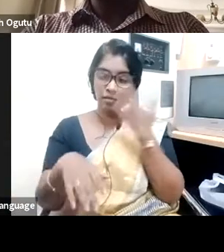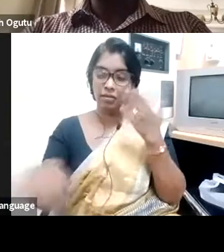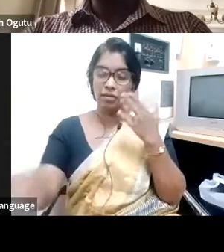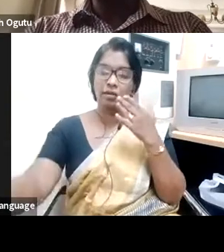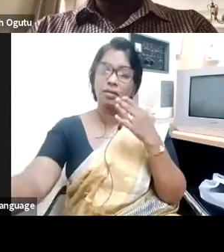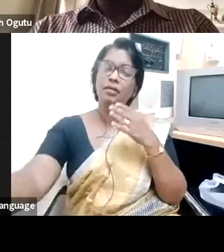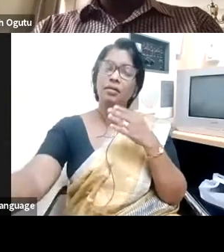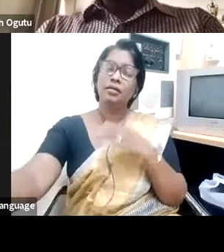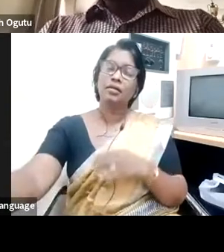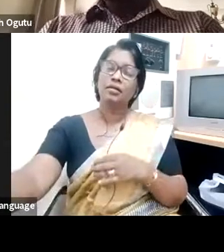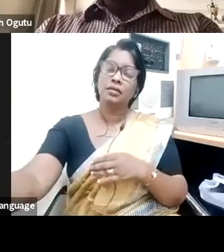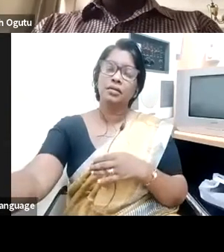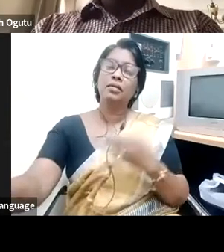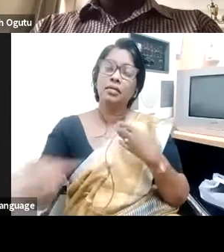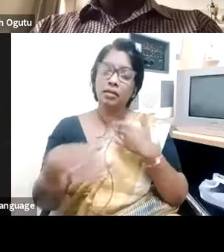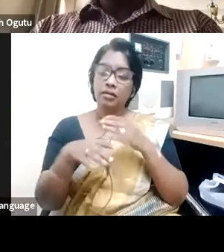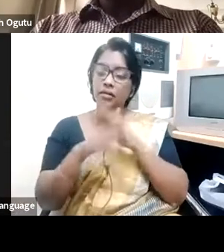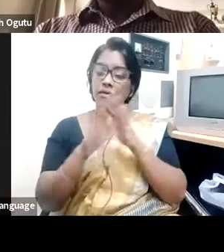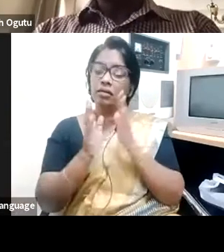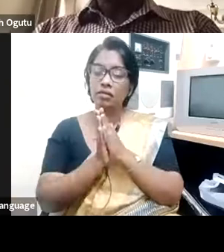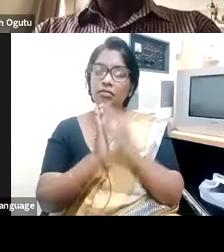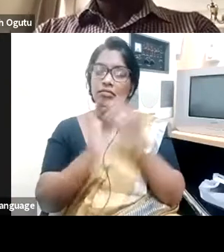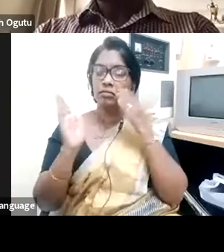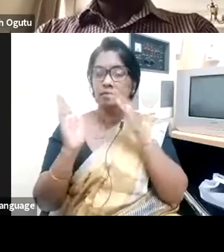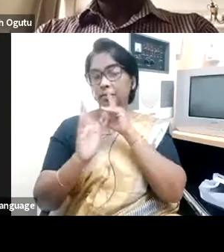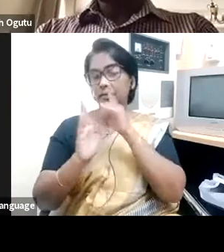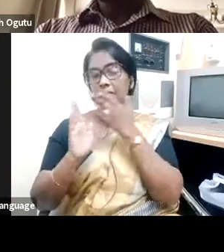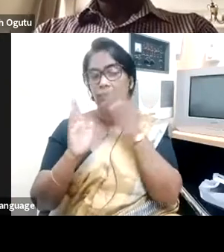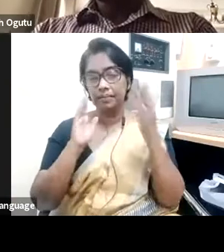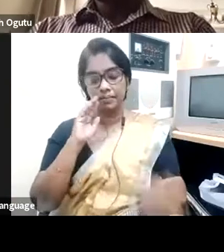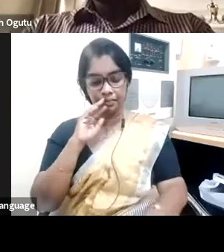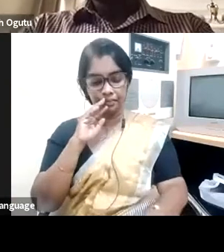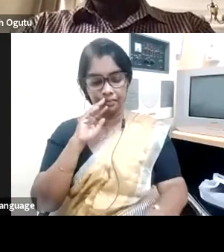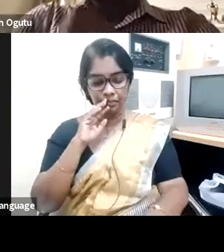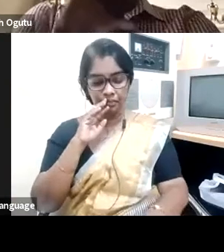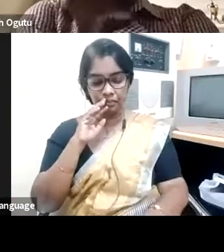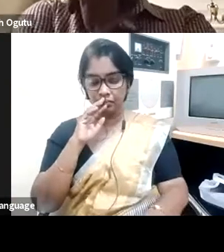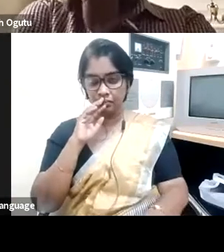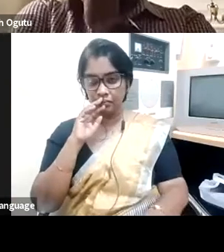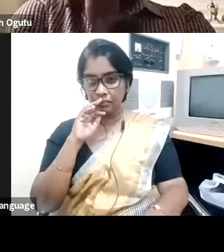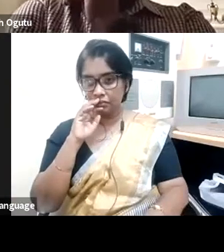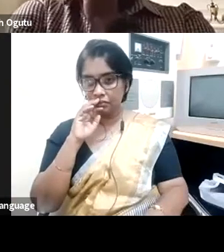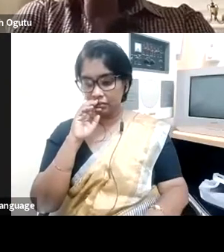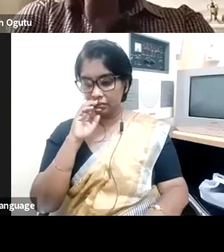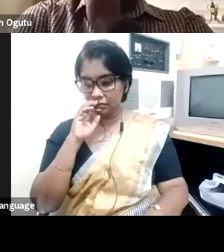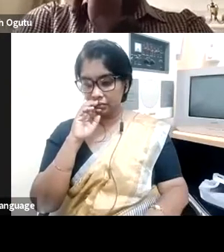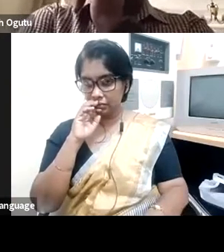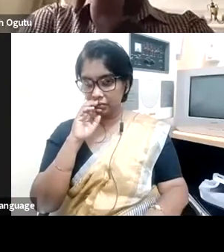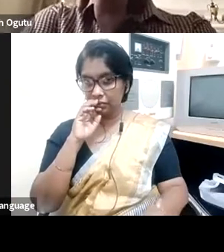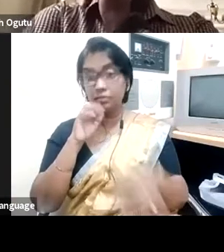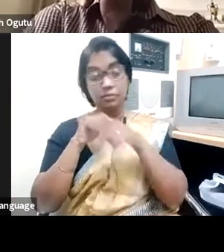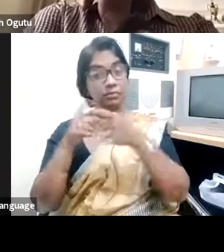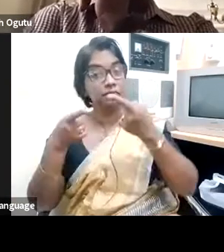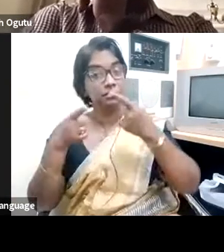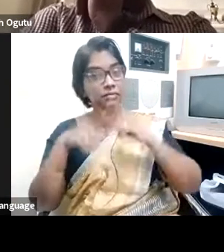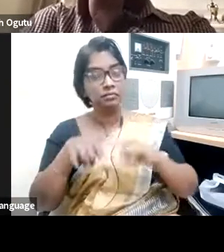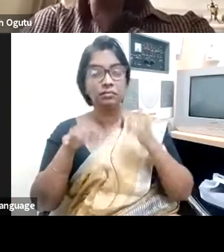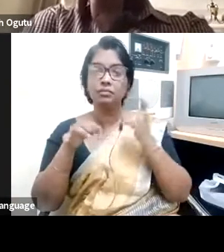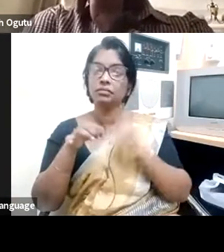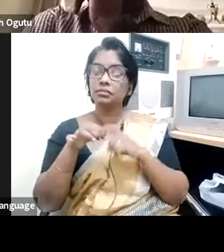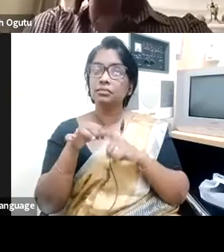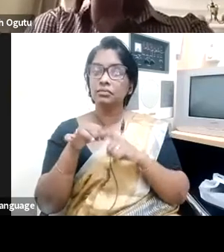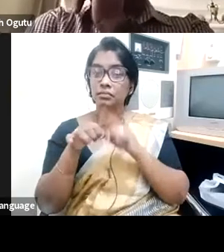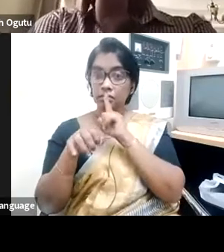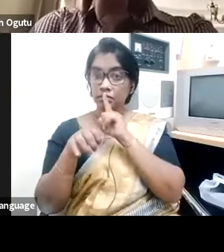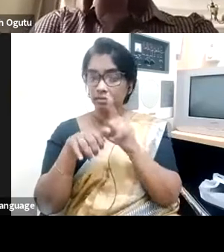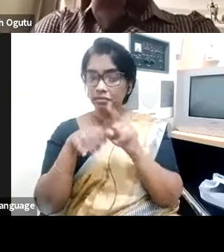benefits. Thank you. Great. Before I pose another question to one of the panelists, I'm not sure whether Pilar, Sandra, Irfan, do you want to come in